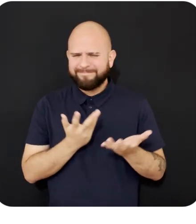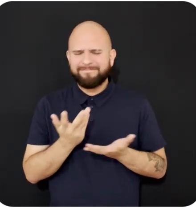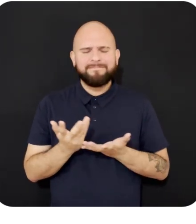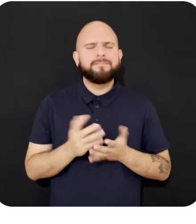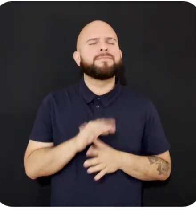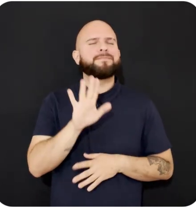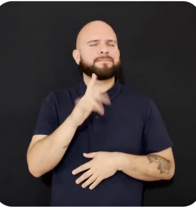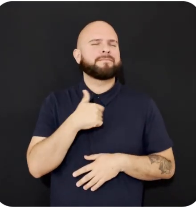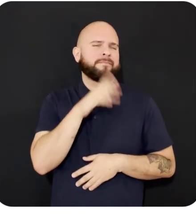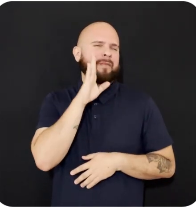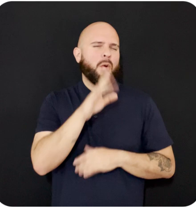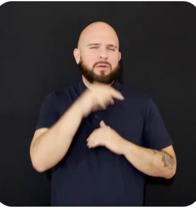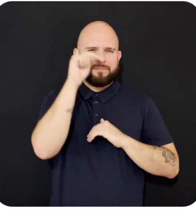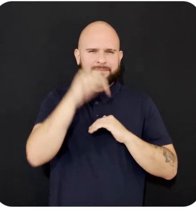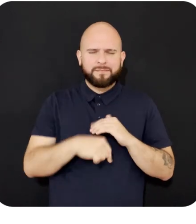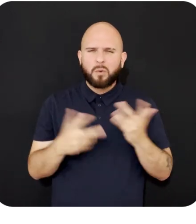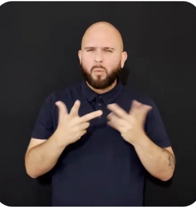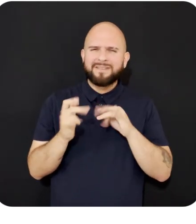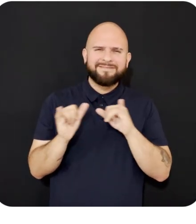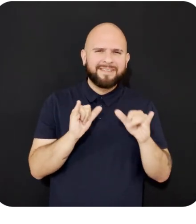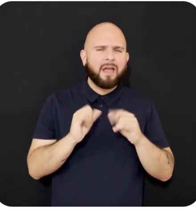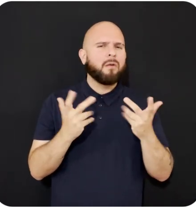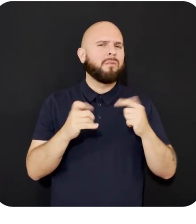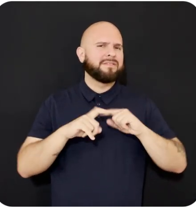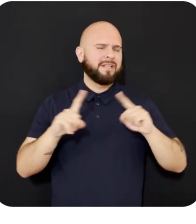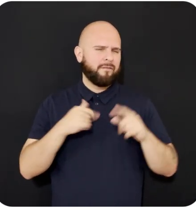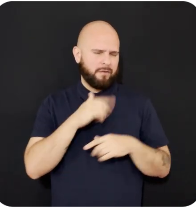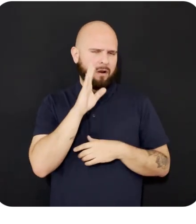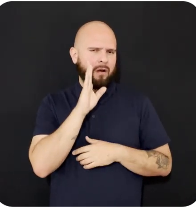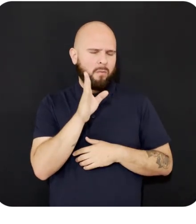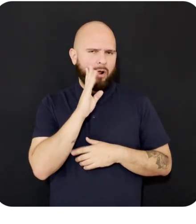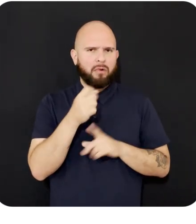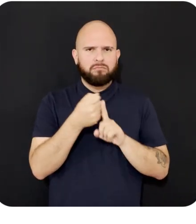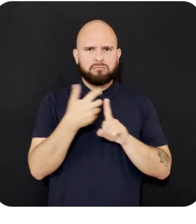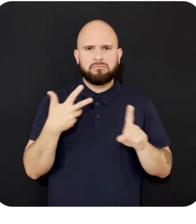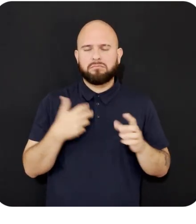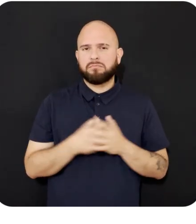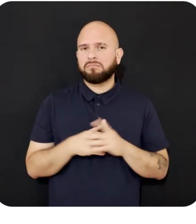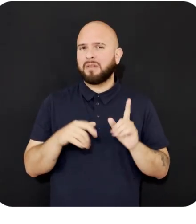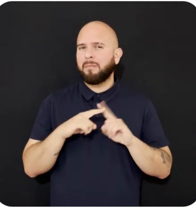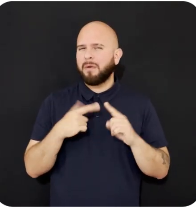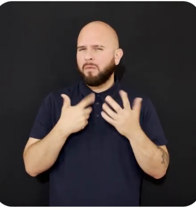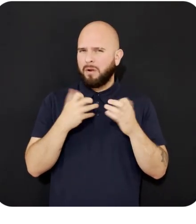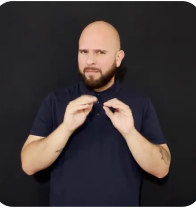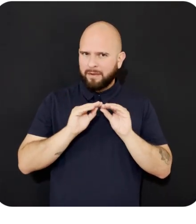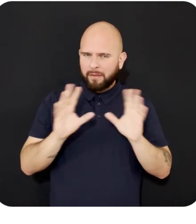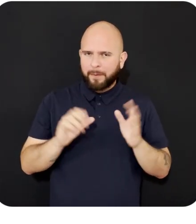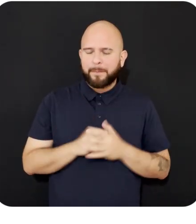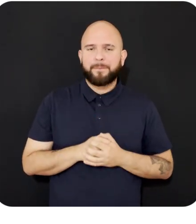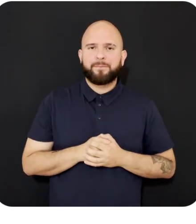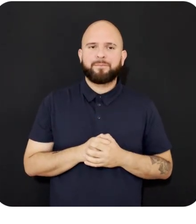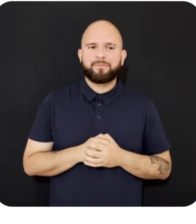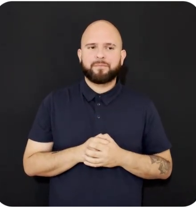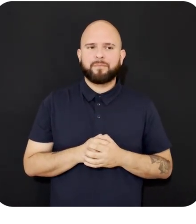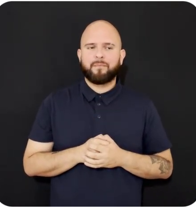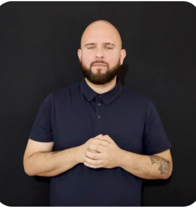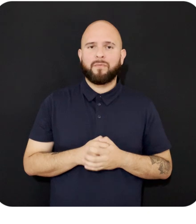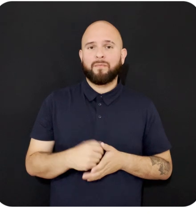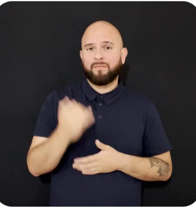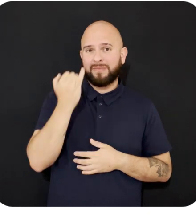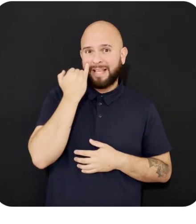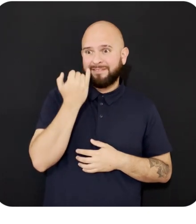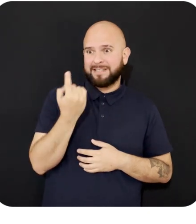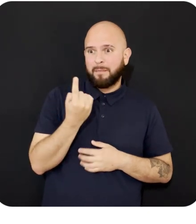Well, I'll go into all the similarities and differences in just a moment, but one point to make clear is this.